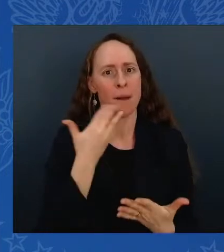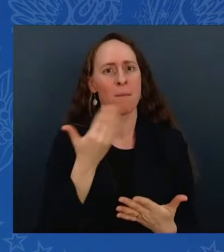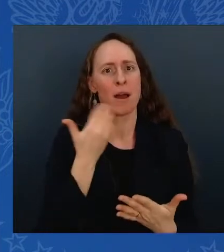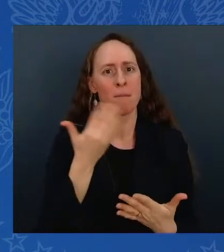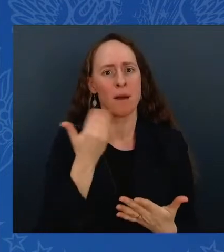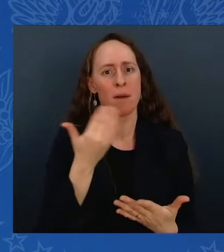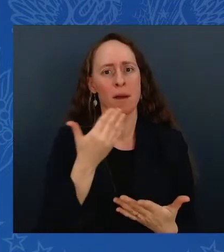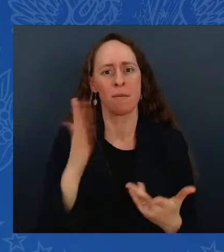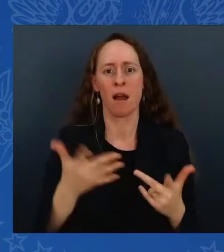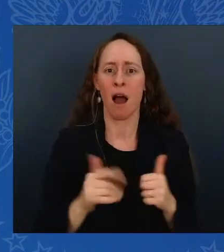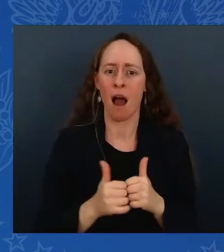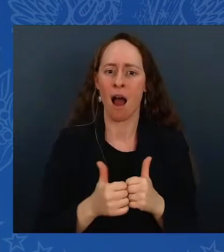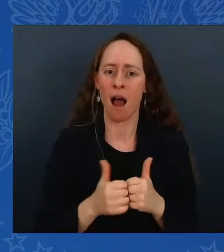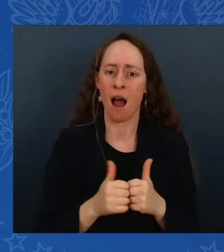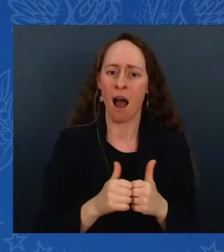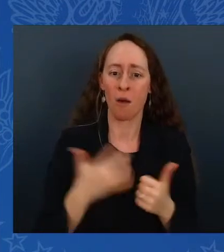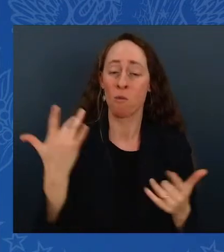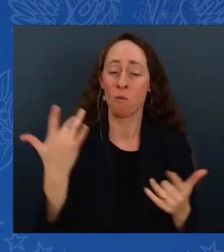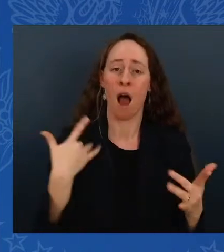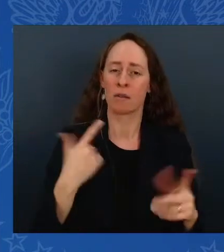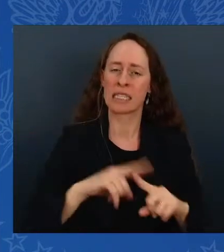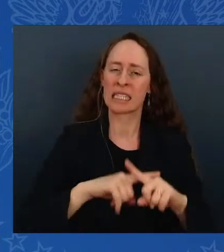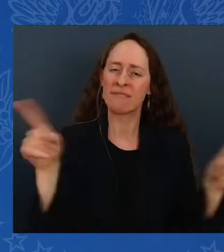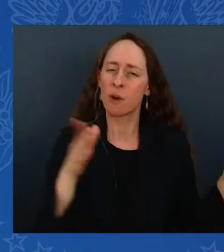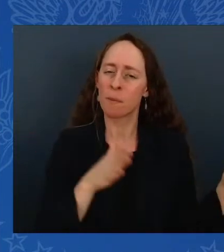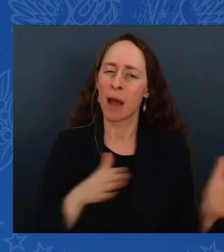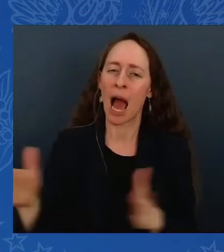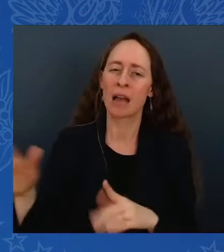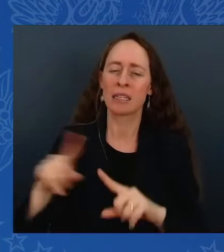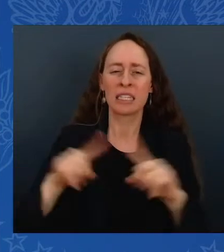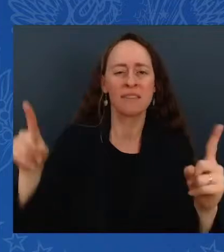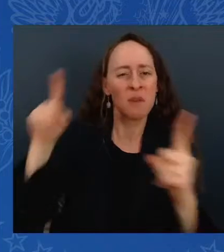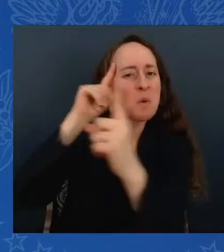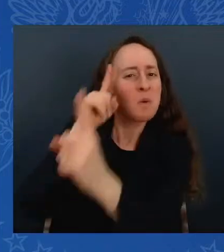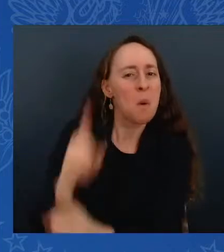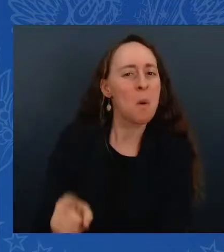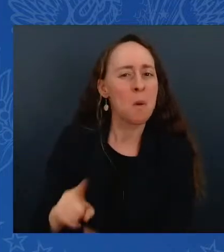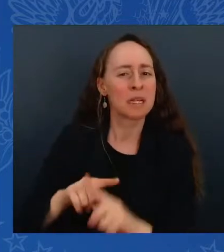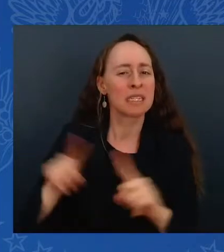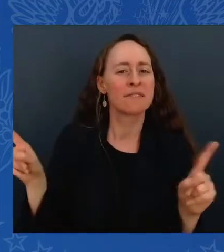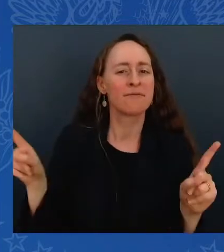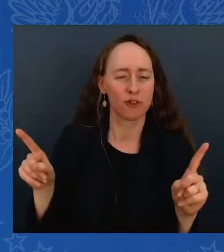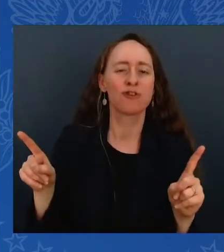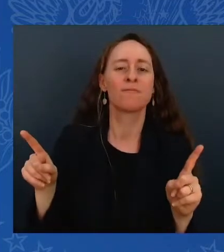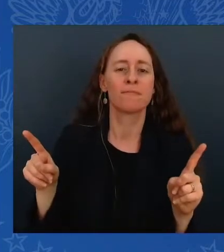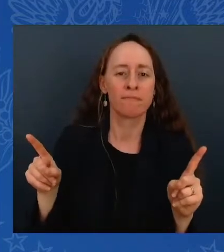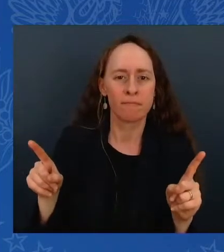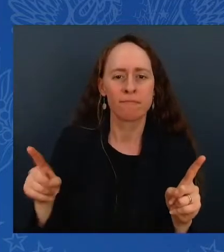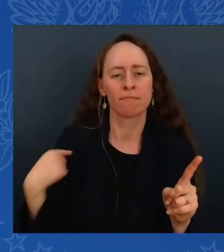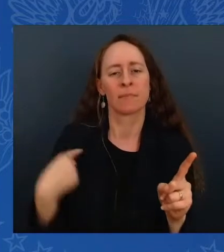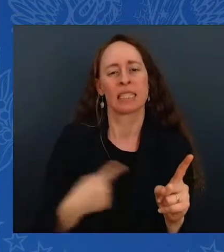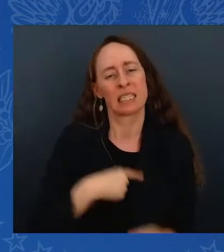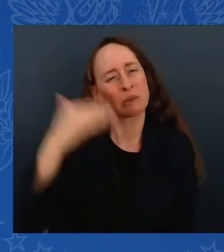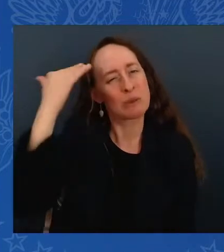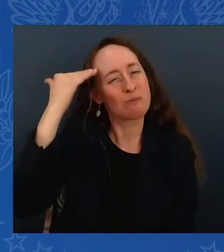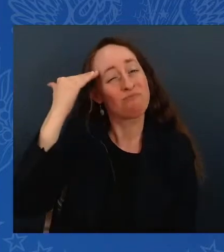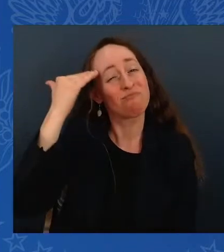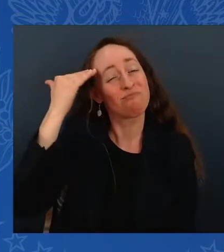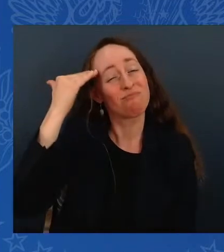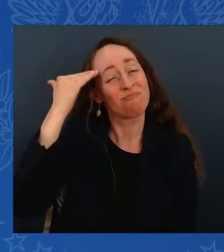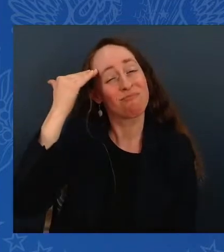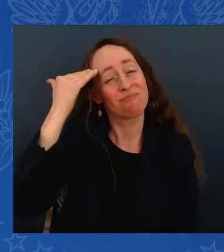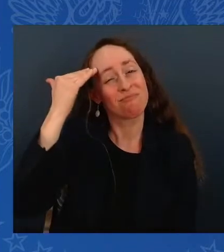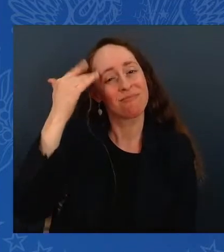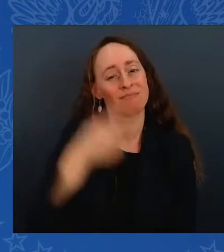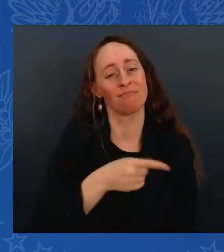most oldest truths of our nation. Believe in America. Invest in America. That's